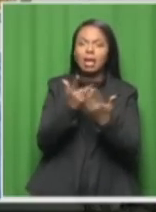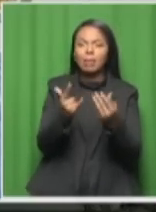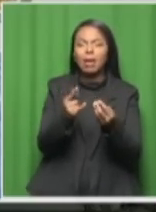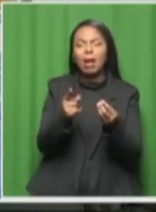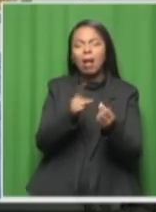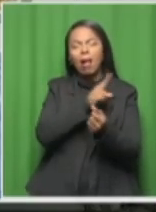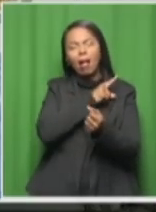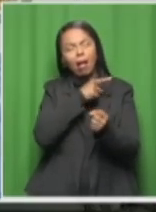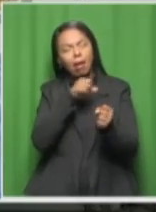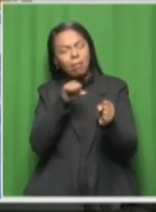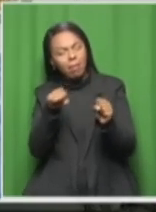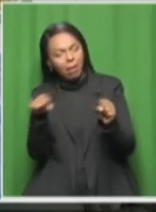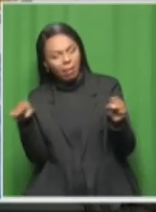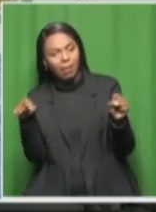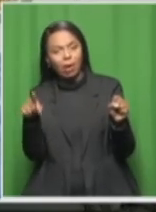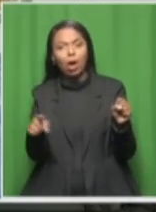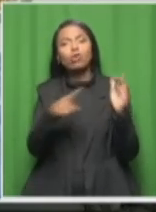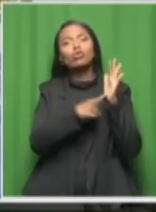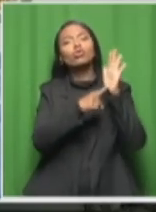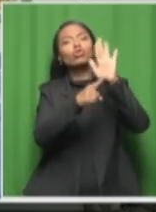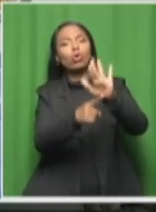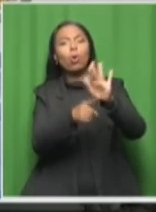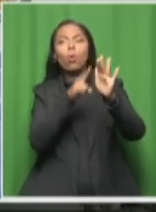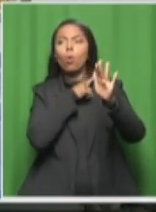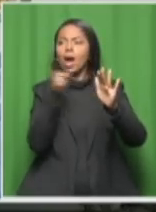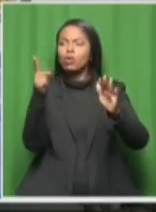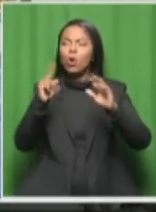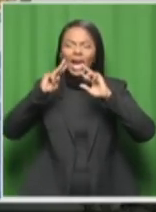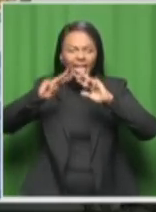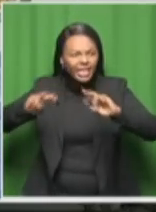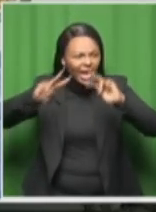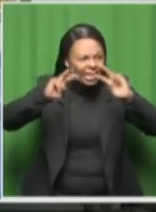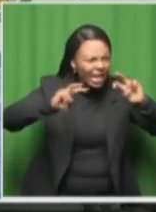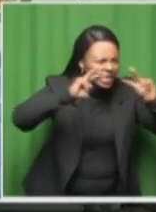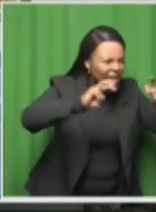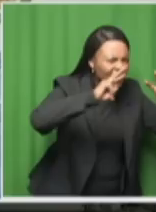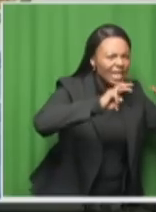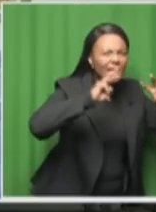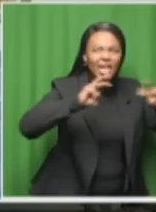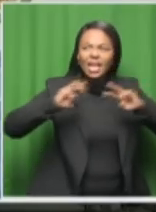what happens in other countries, not just on the continent, but elsewhere as well.